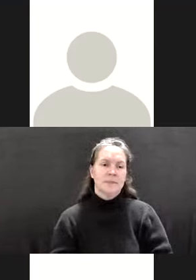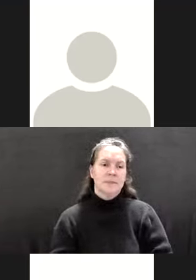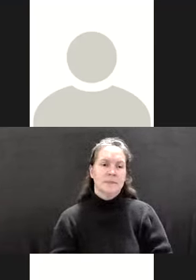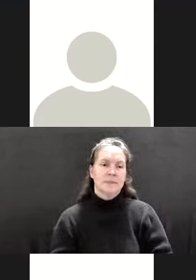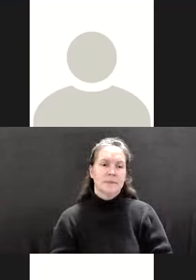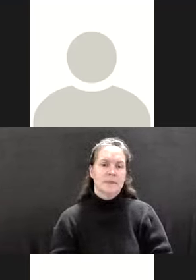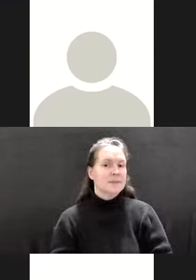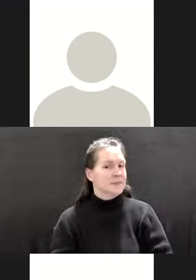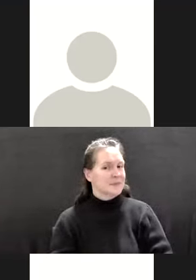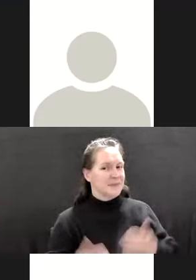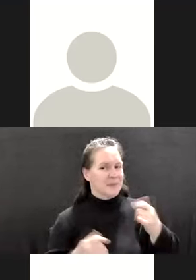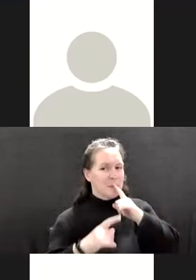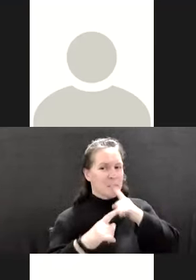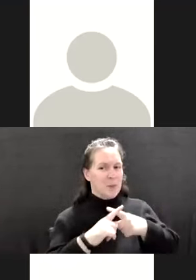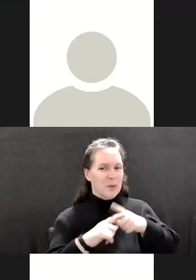And you are on mute.